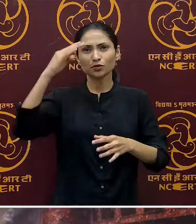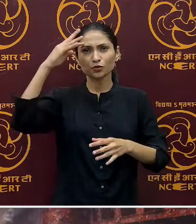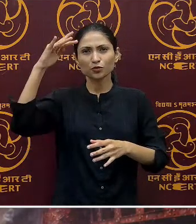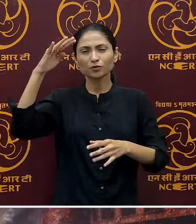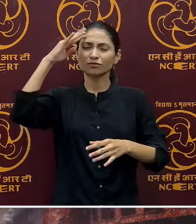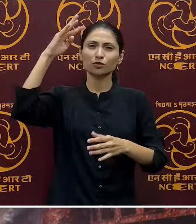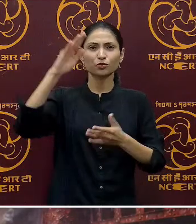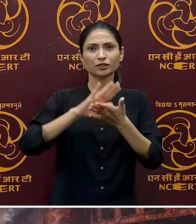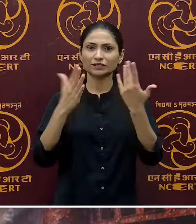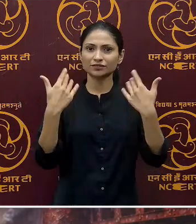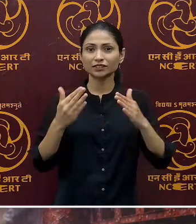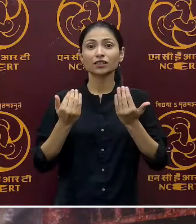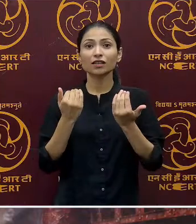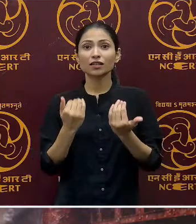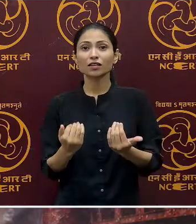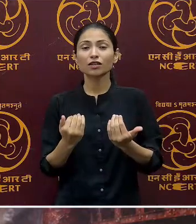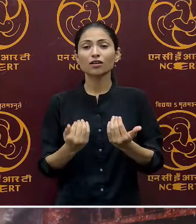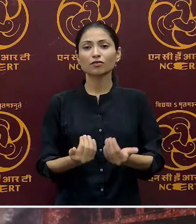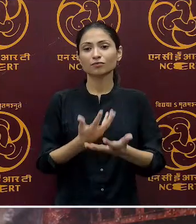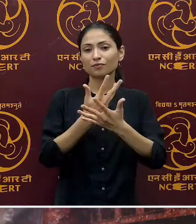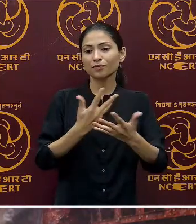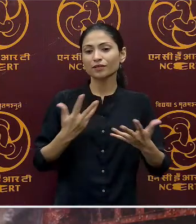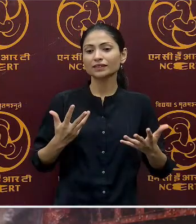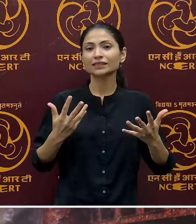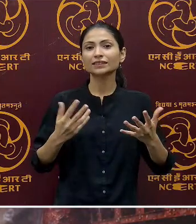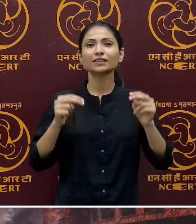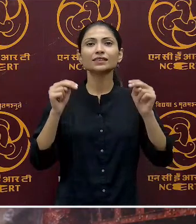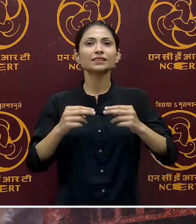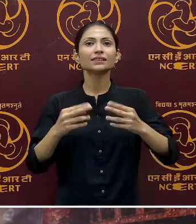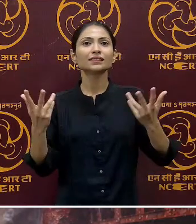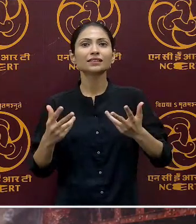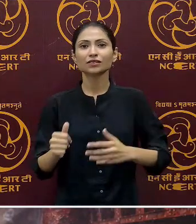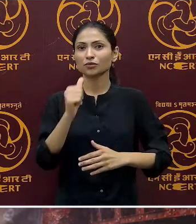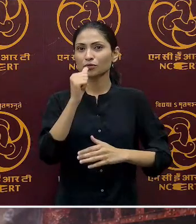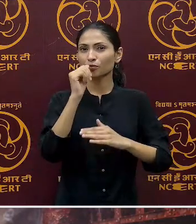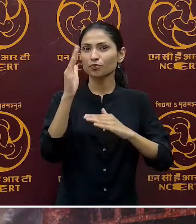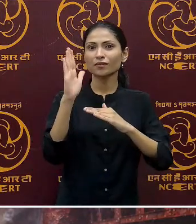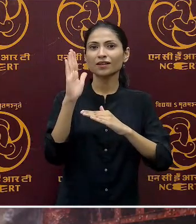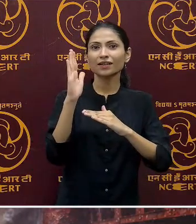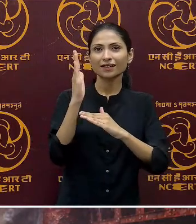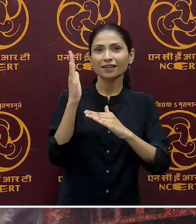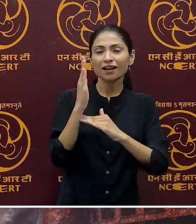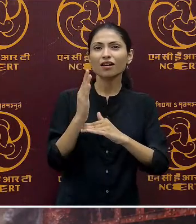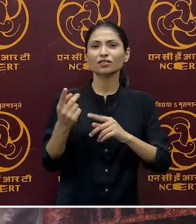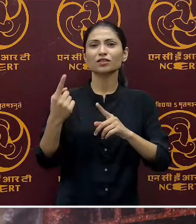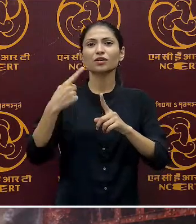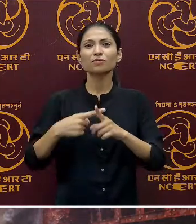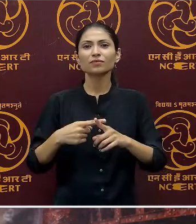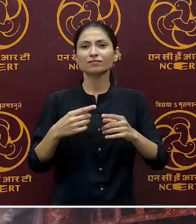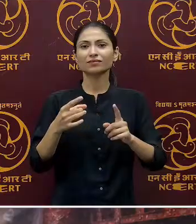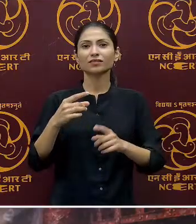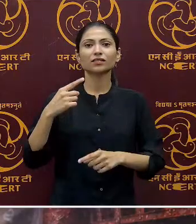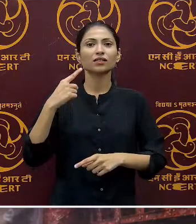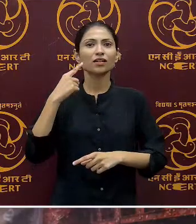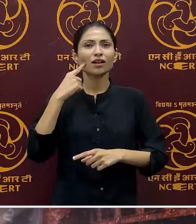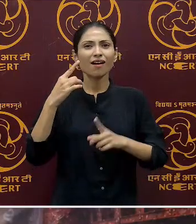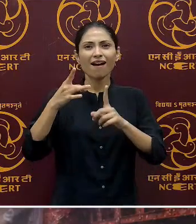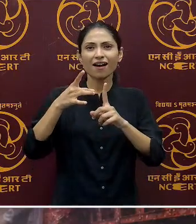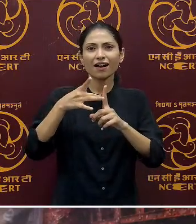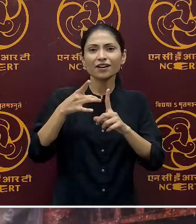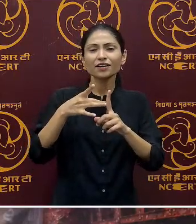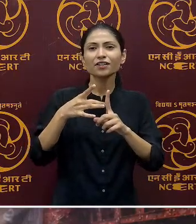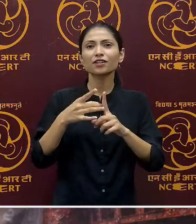procedure. Now materials required: glass bottles, iron nails, silica gel, water, oil and thread. Now this is the simulator